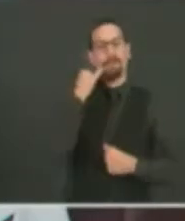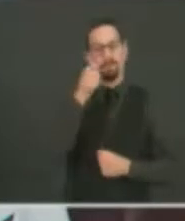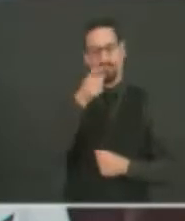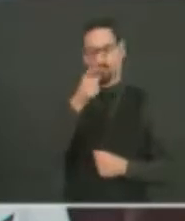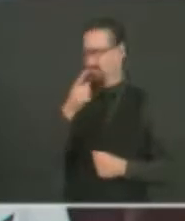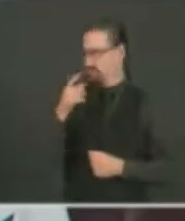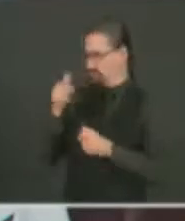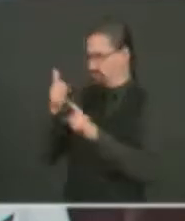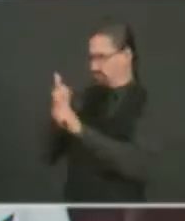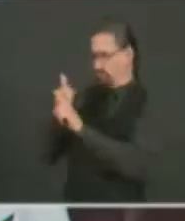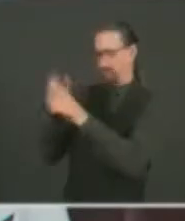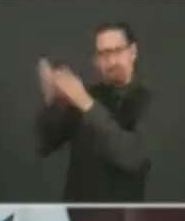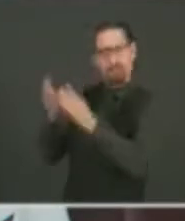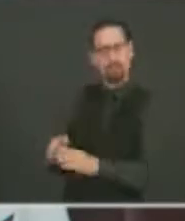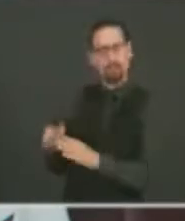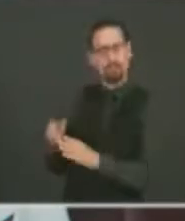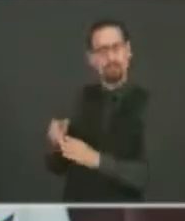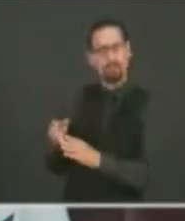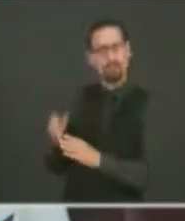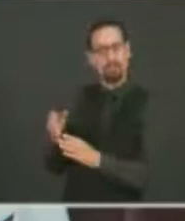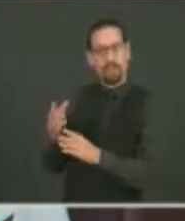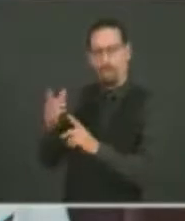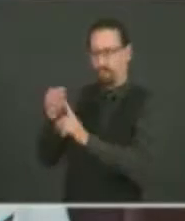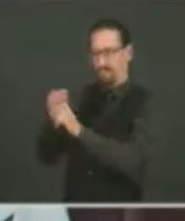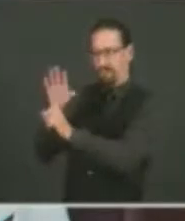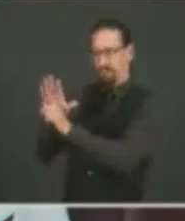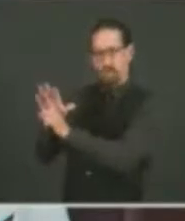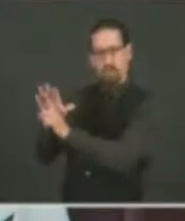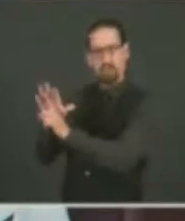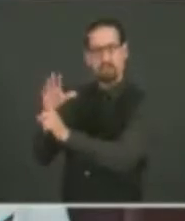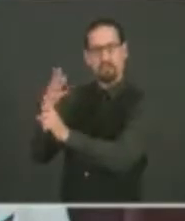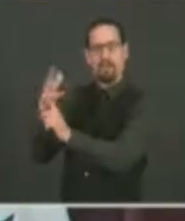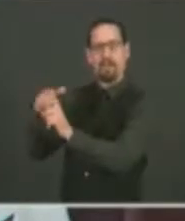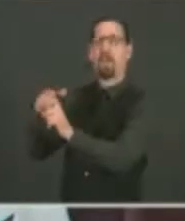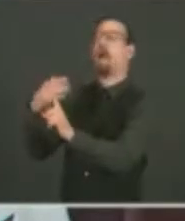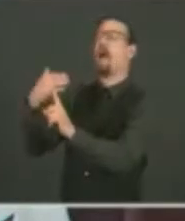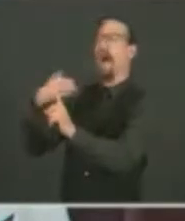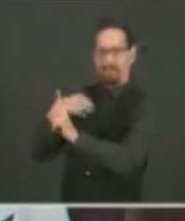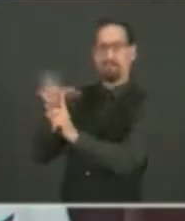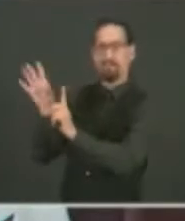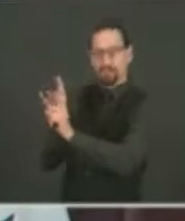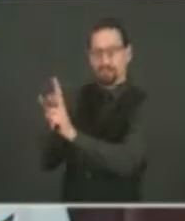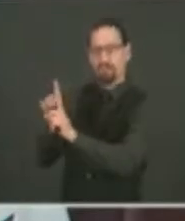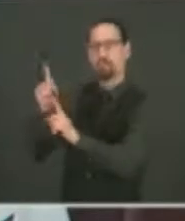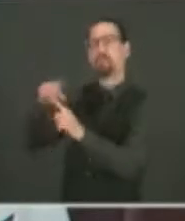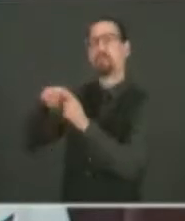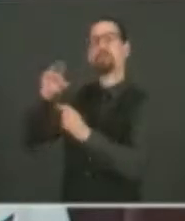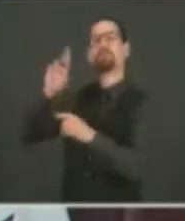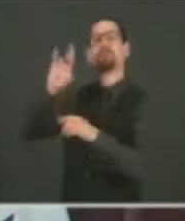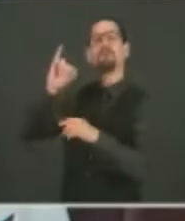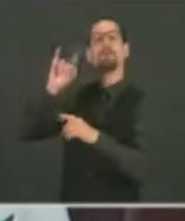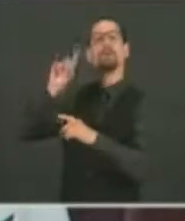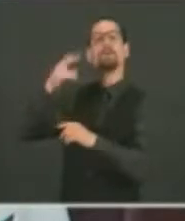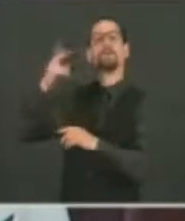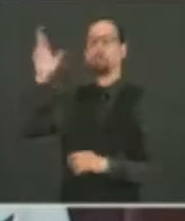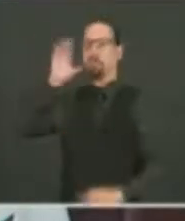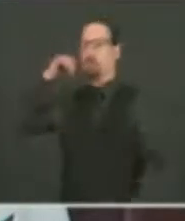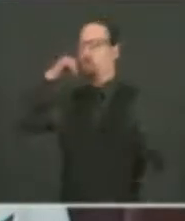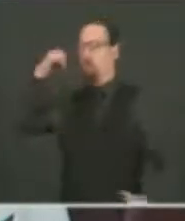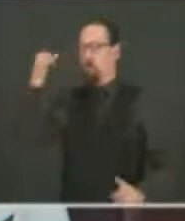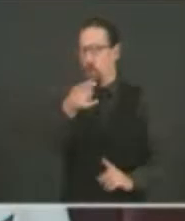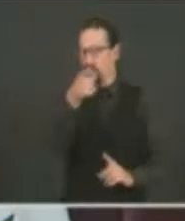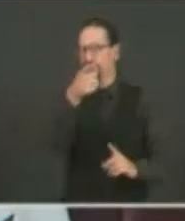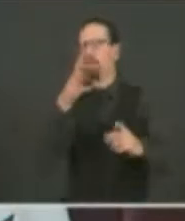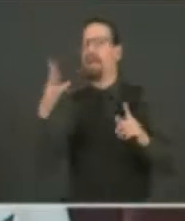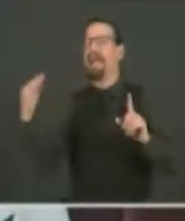from the Department of Health informing you that you were a close contact and you need to be in quarantine and get